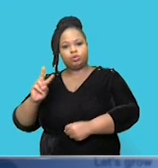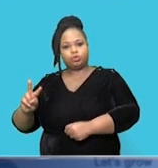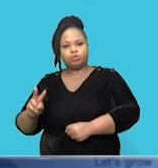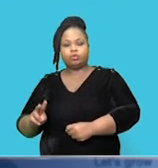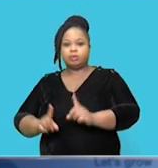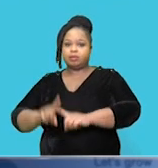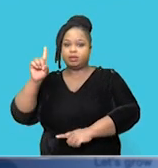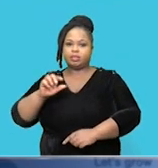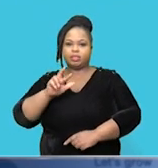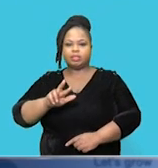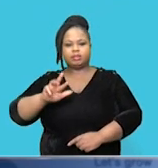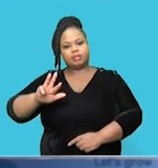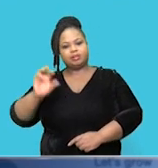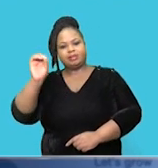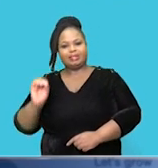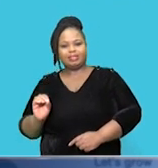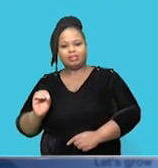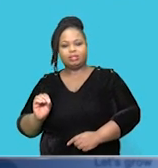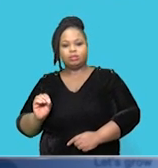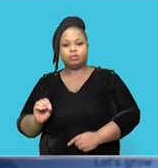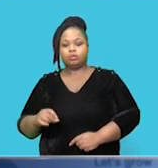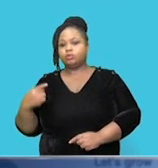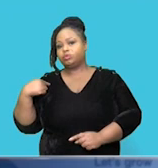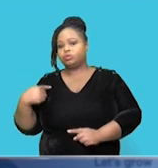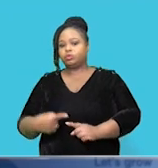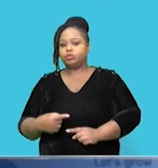89%. So from the class of